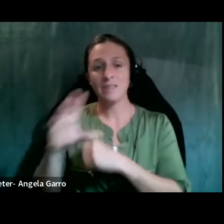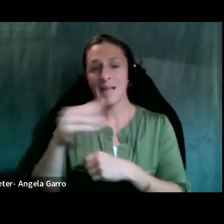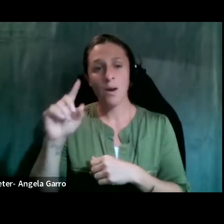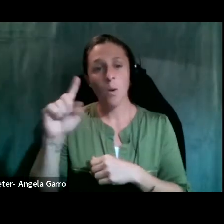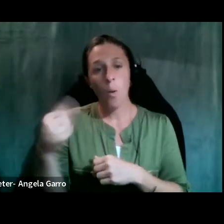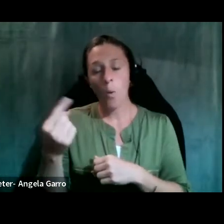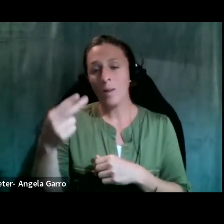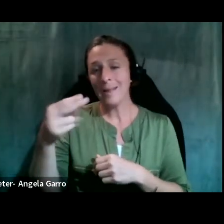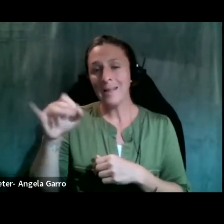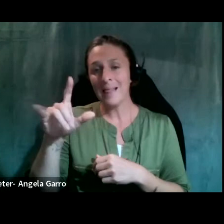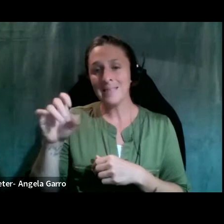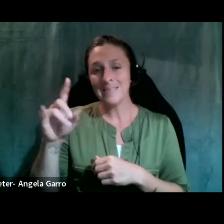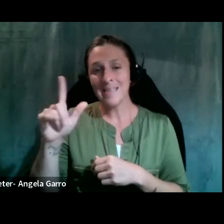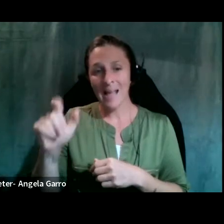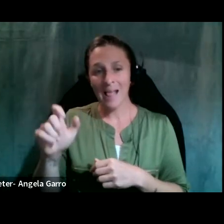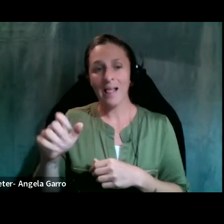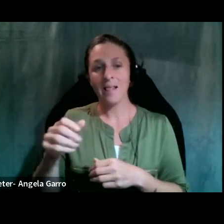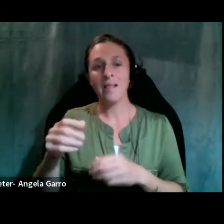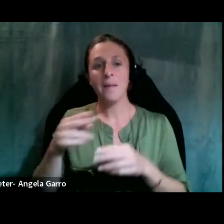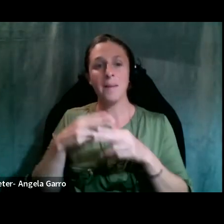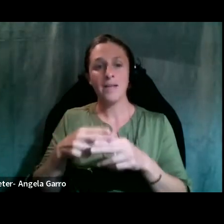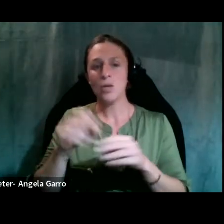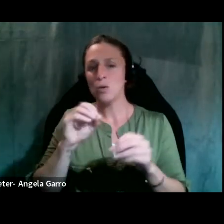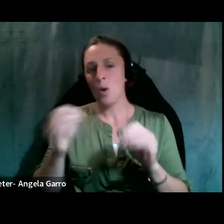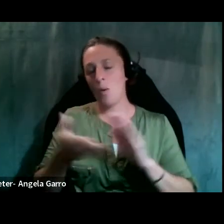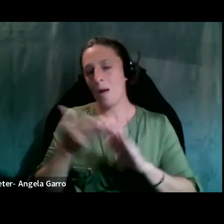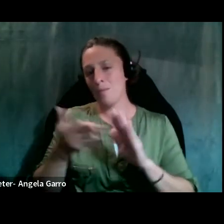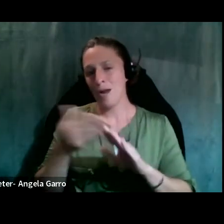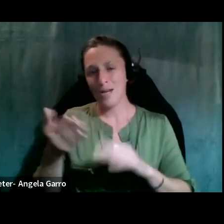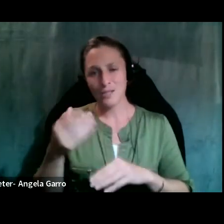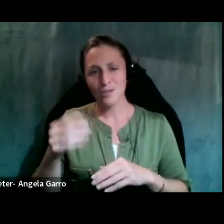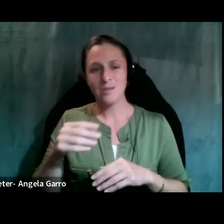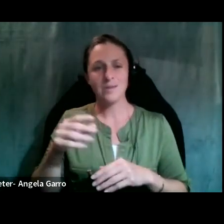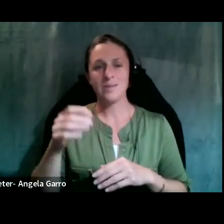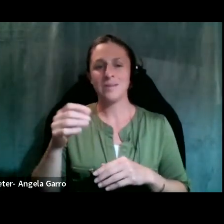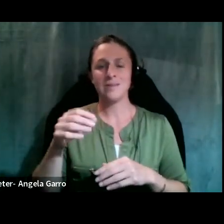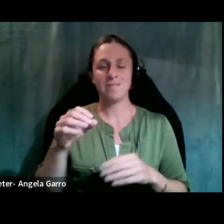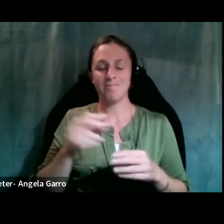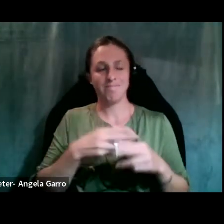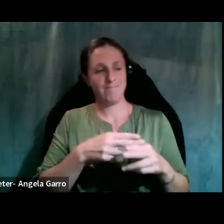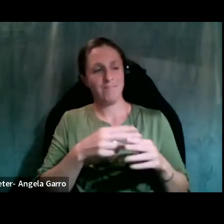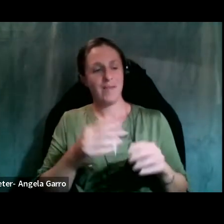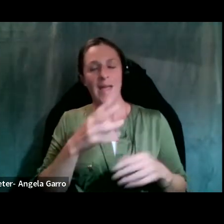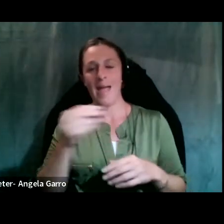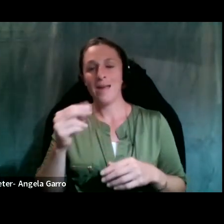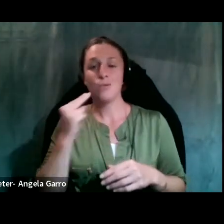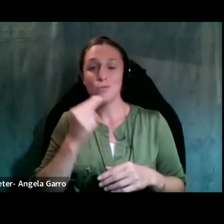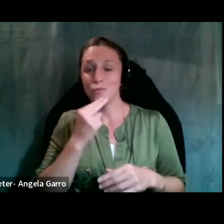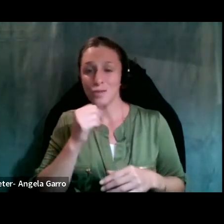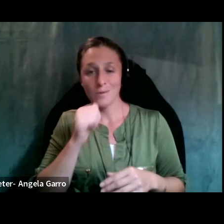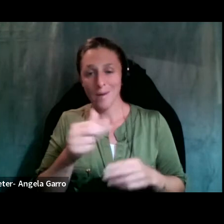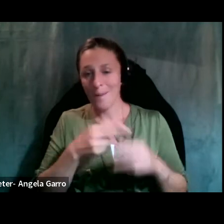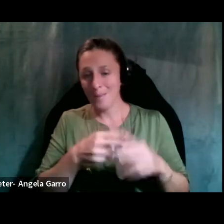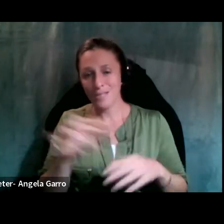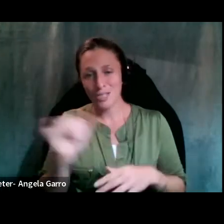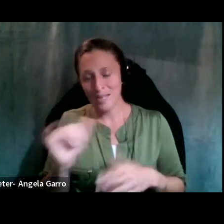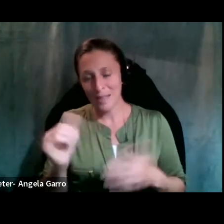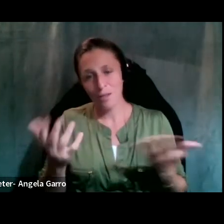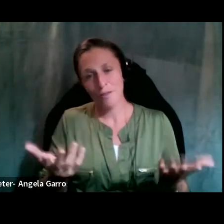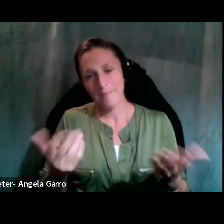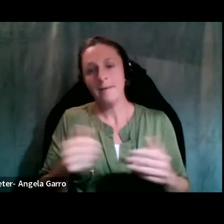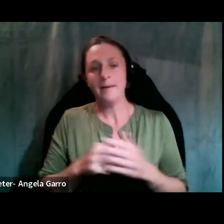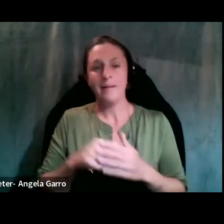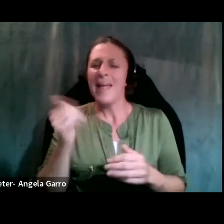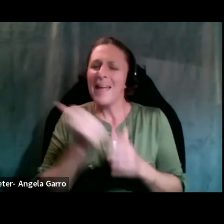no mention of operations staff, but we weren't alone. Nutrition services wasn't listed either, but everyone should